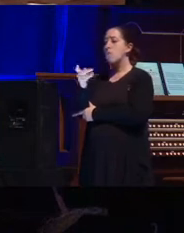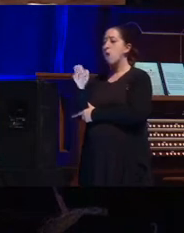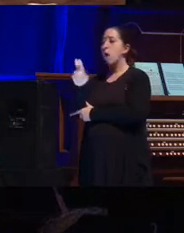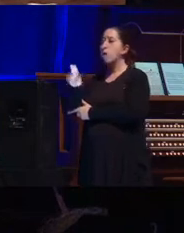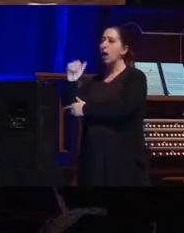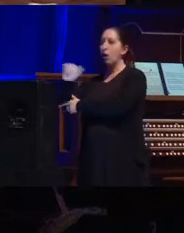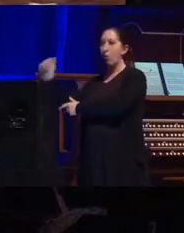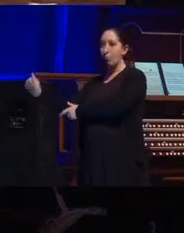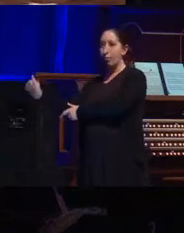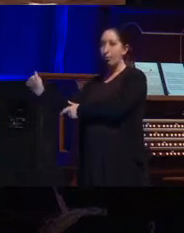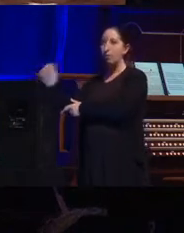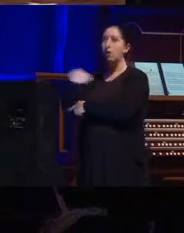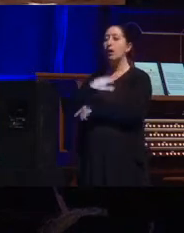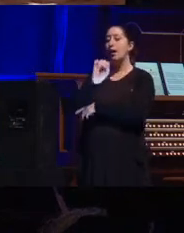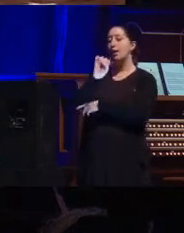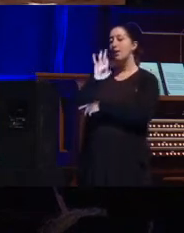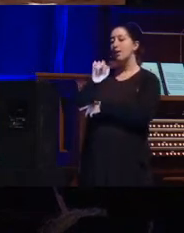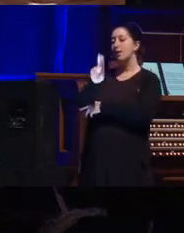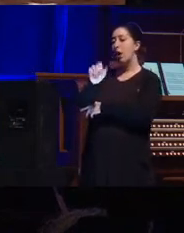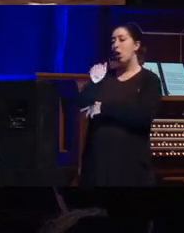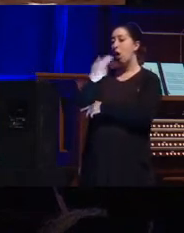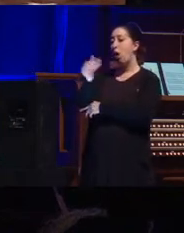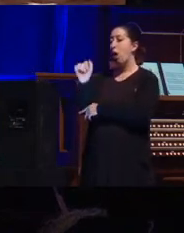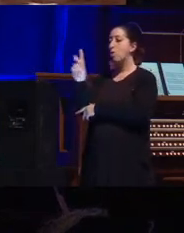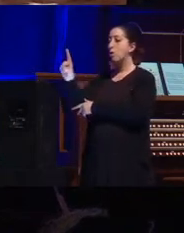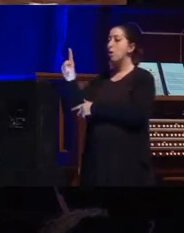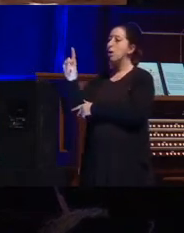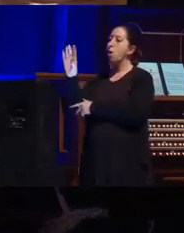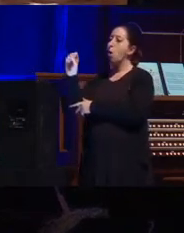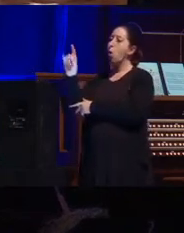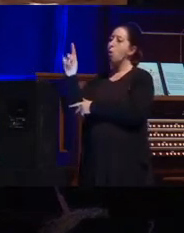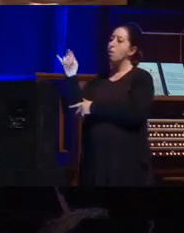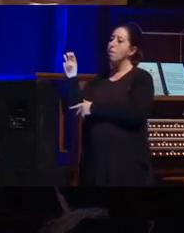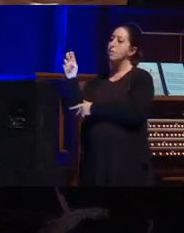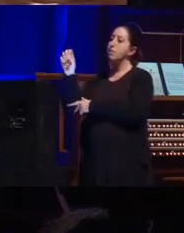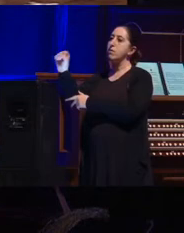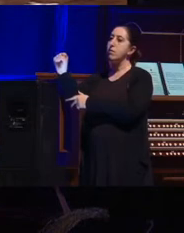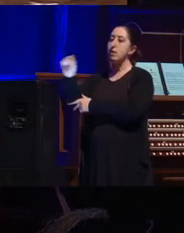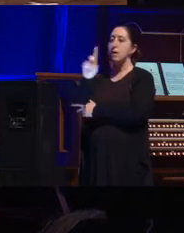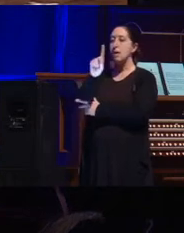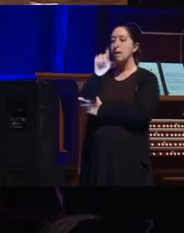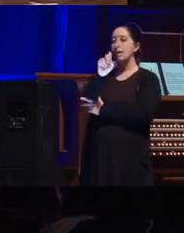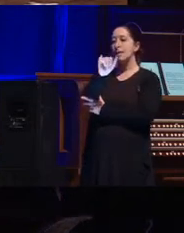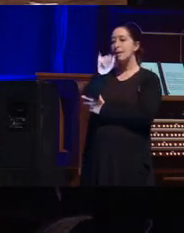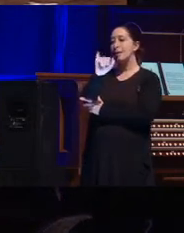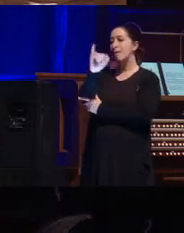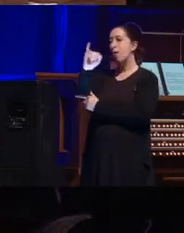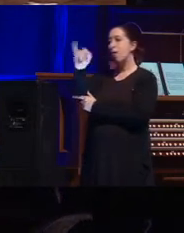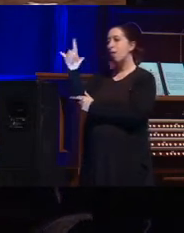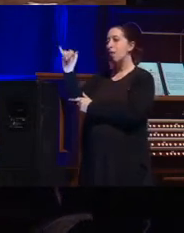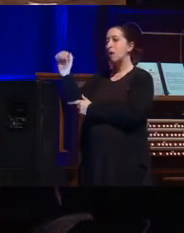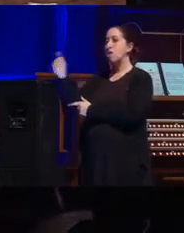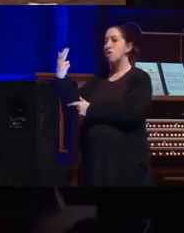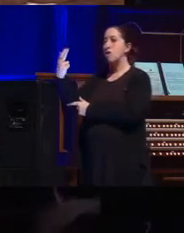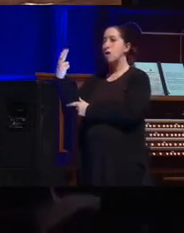Arbor, Sarah Hubbard, Okemos, Denise Illich, Bingham